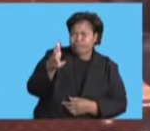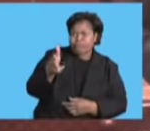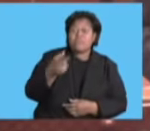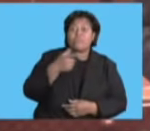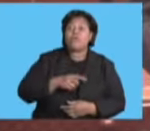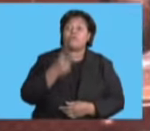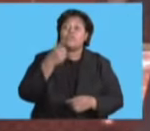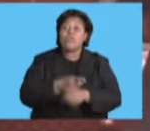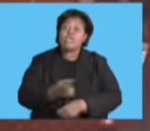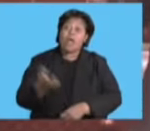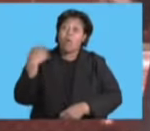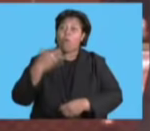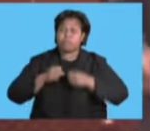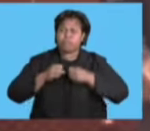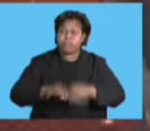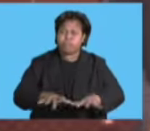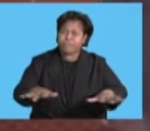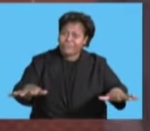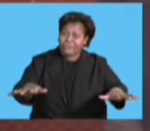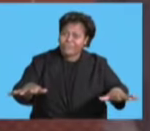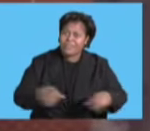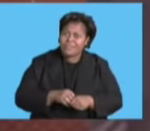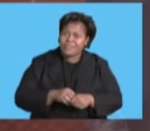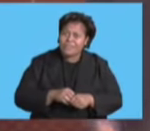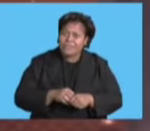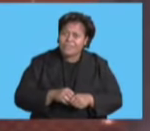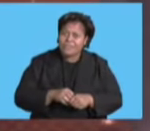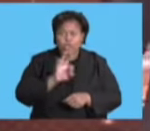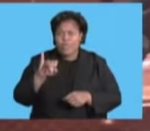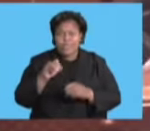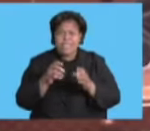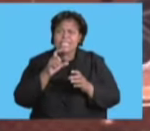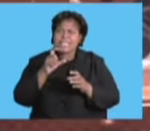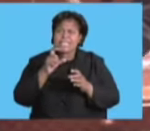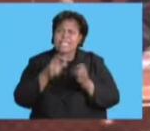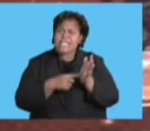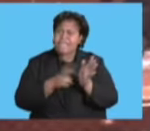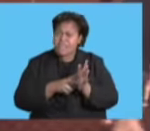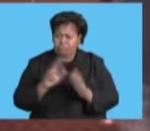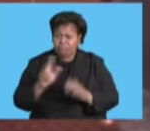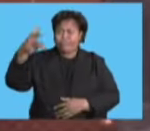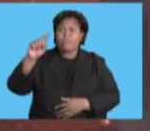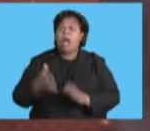ago. Not the CCTV footage, but of high quality,